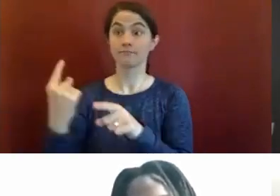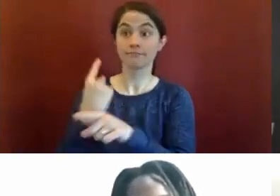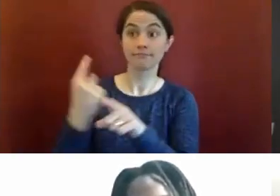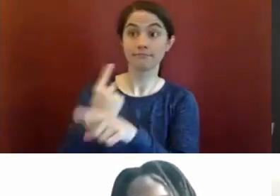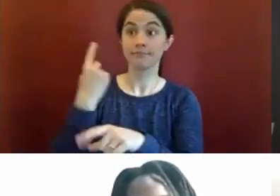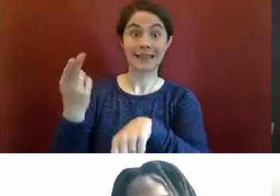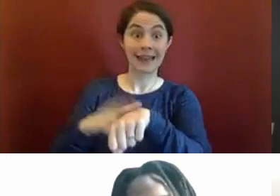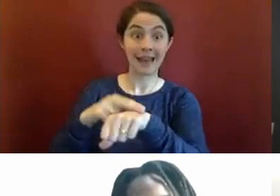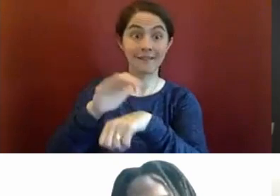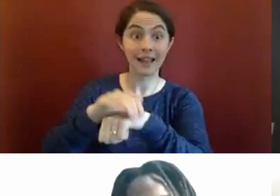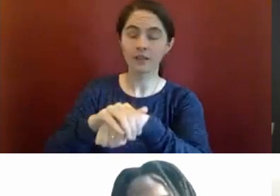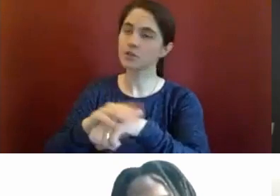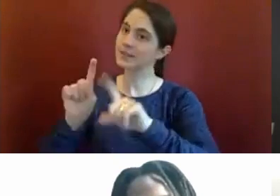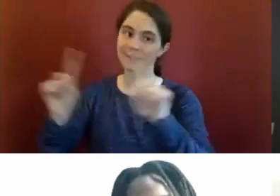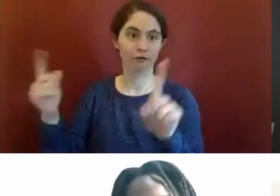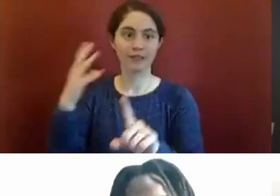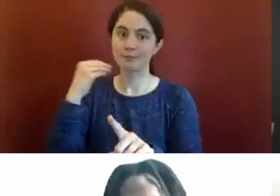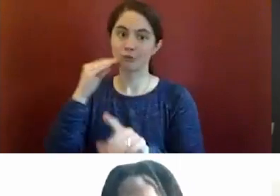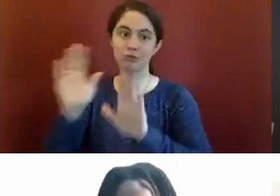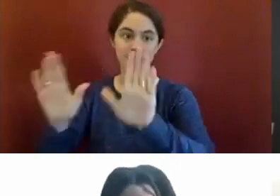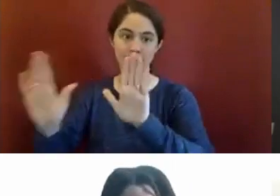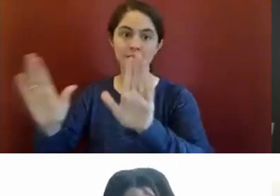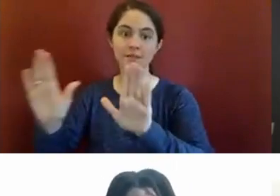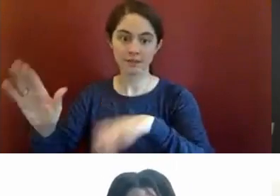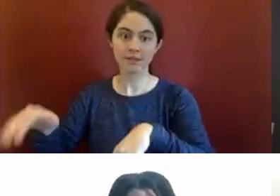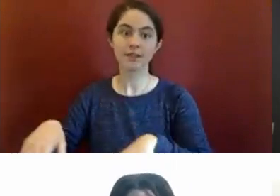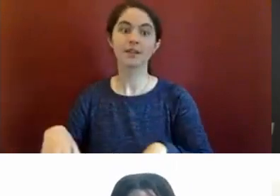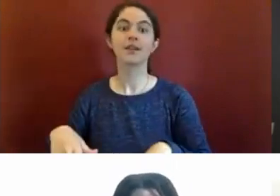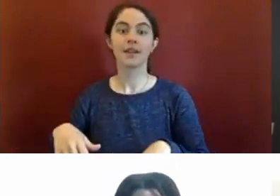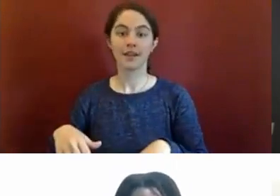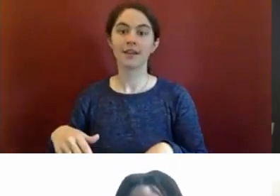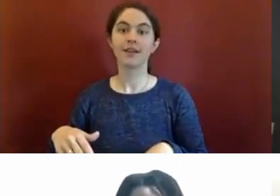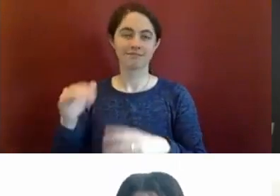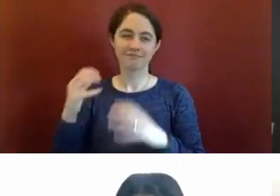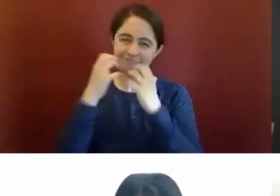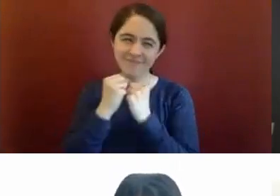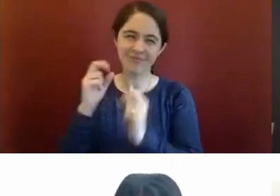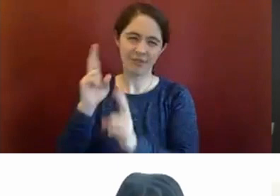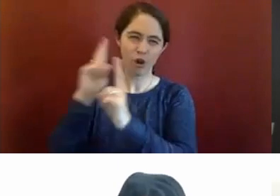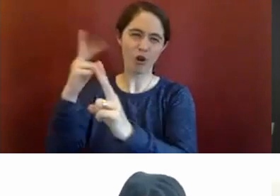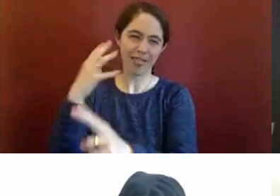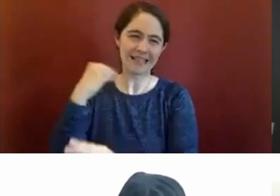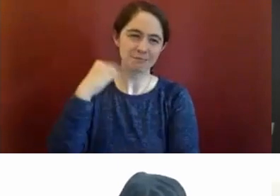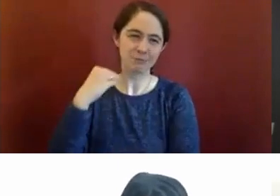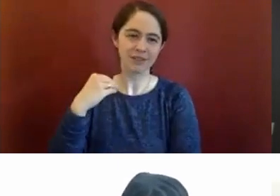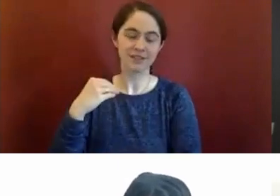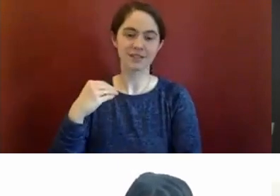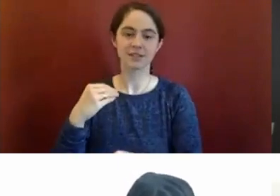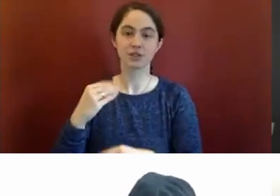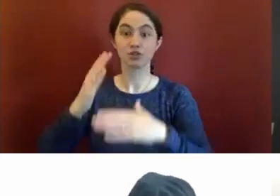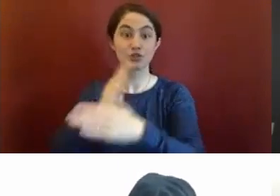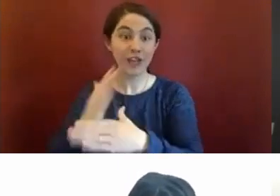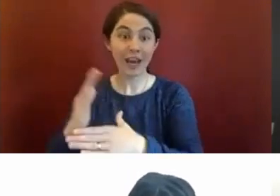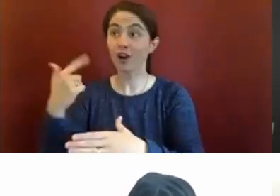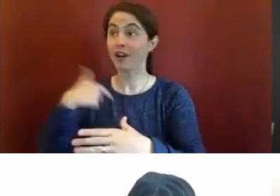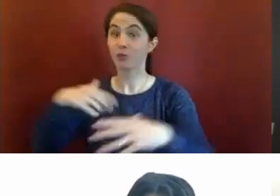your schooling, and you have to sink or swim in college. And so also hearing about this, and I